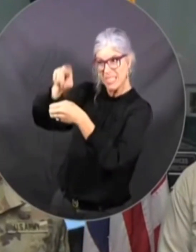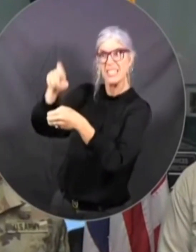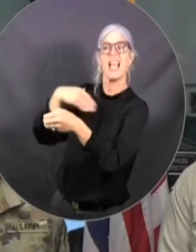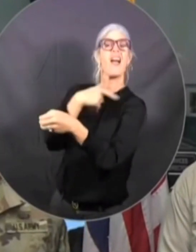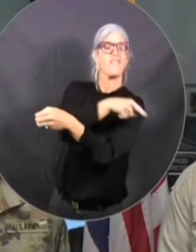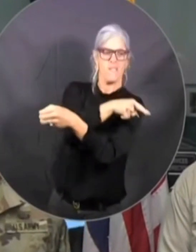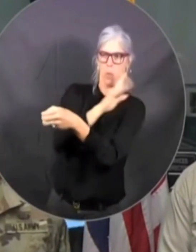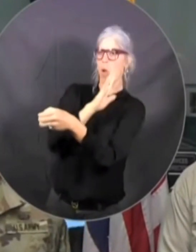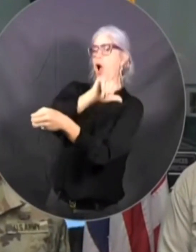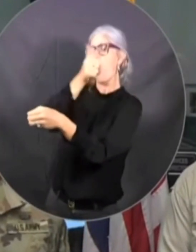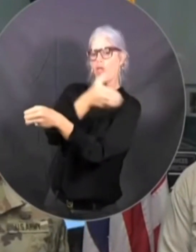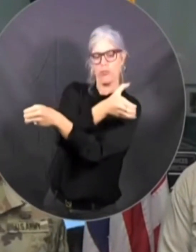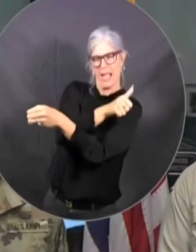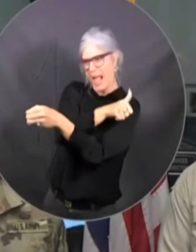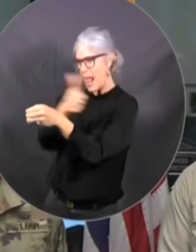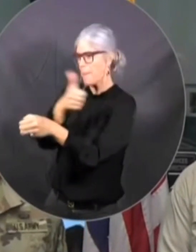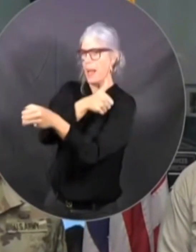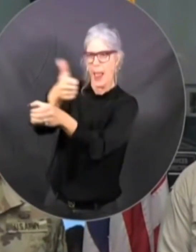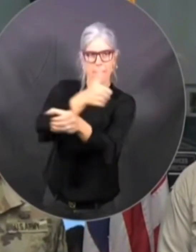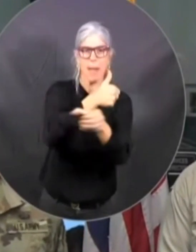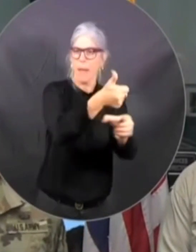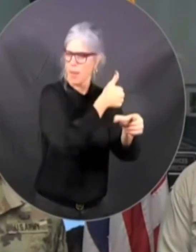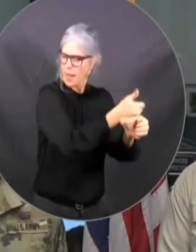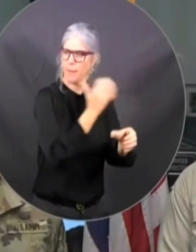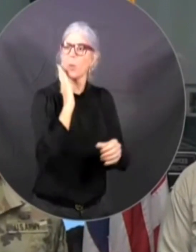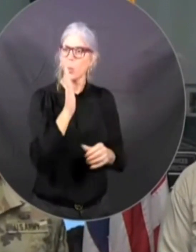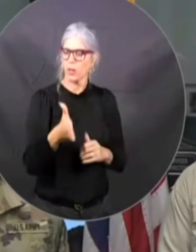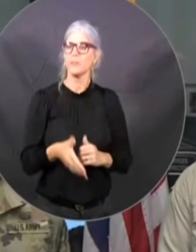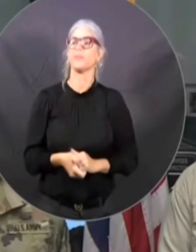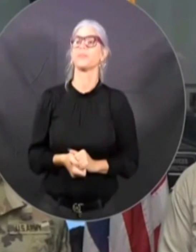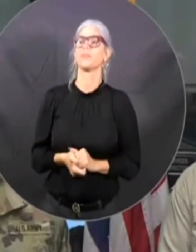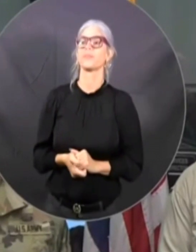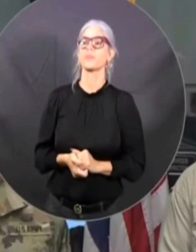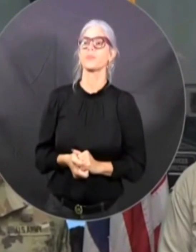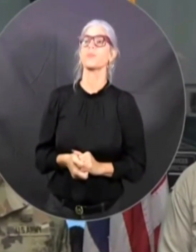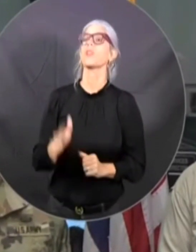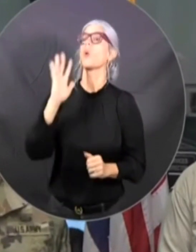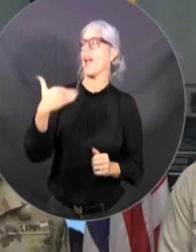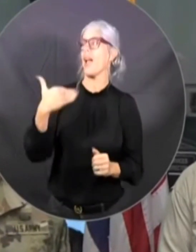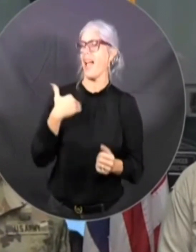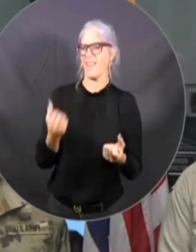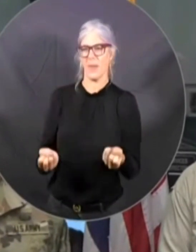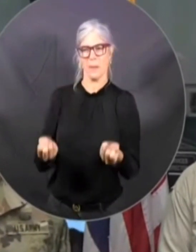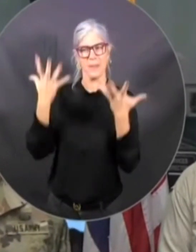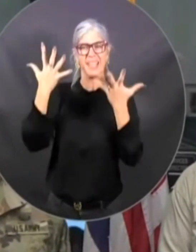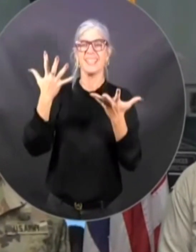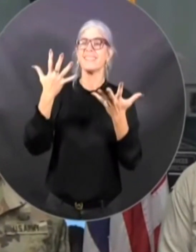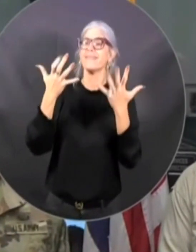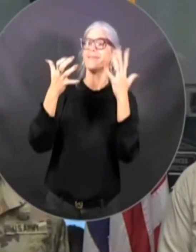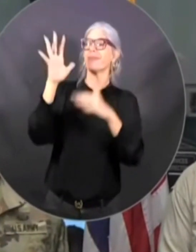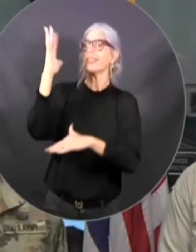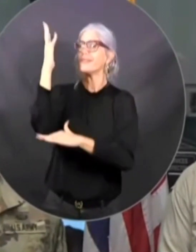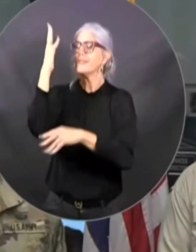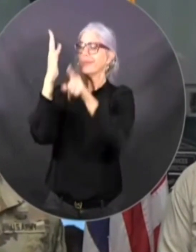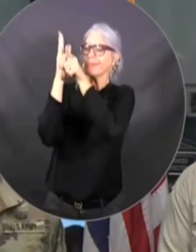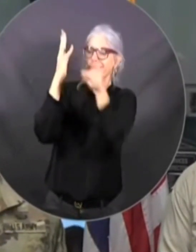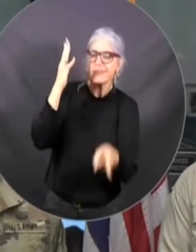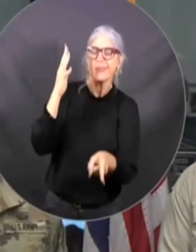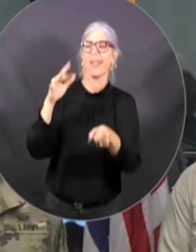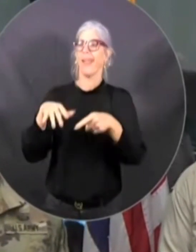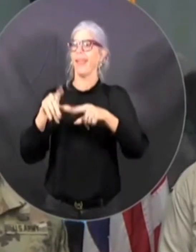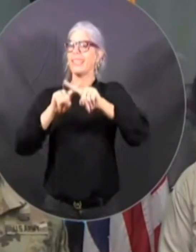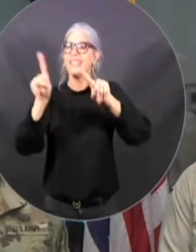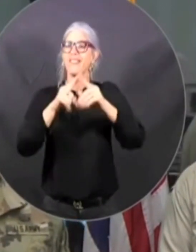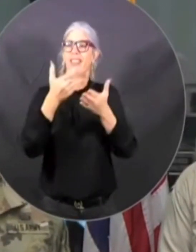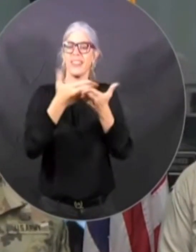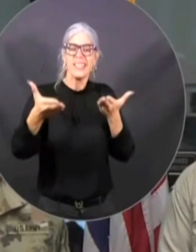flooding. Online. An entire western possible. Coastline of, there will be a lot of debris from this storm. Florida going is to be a need to going to have a